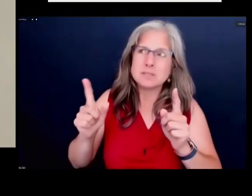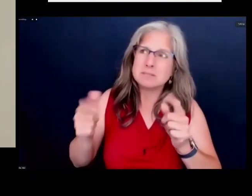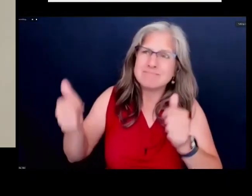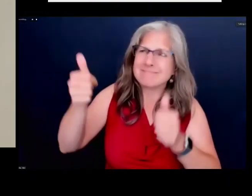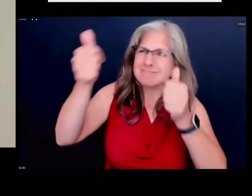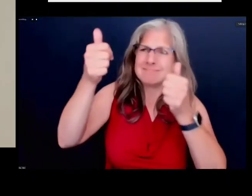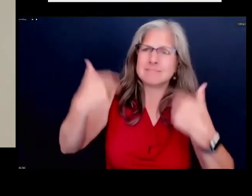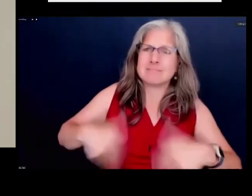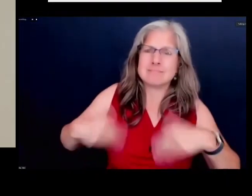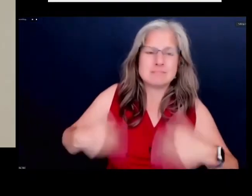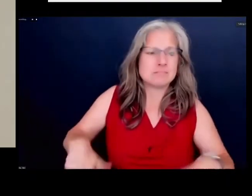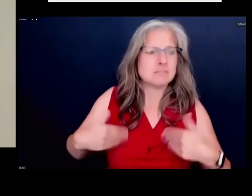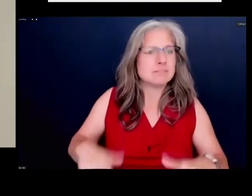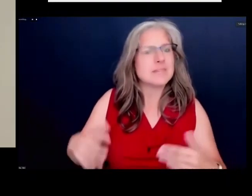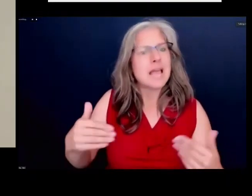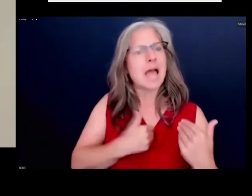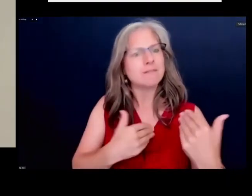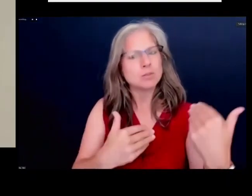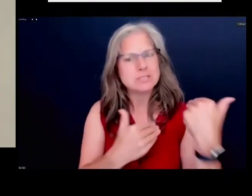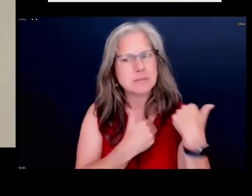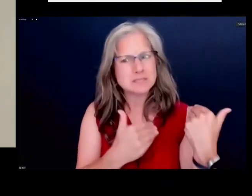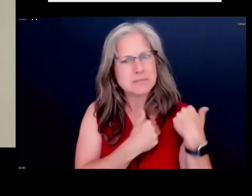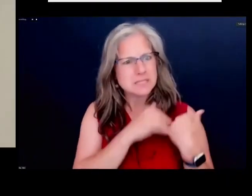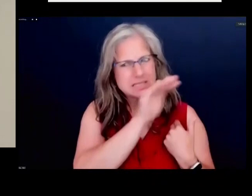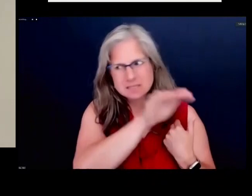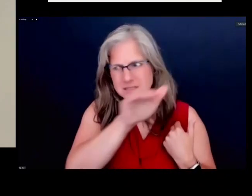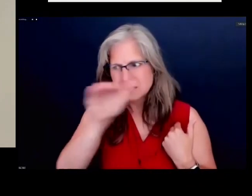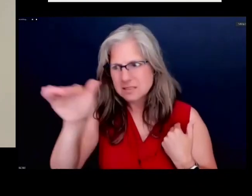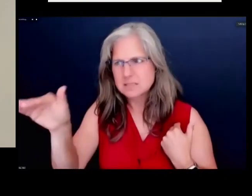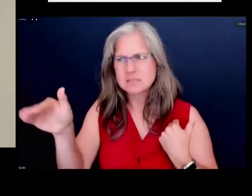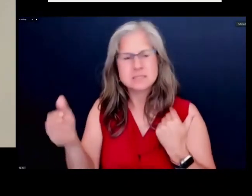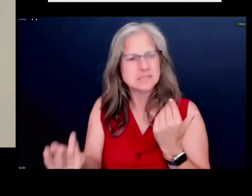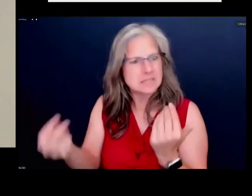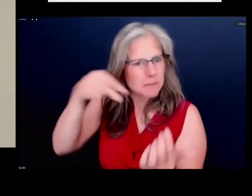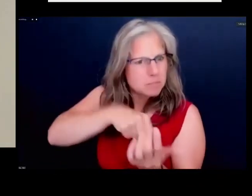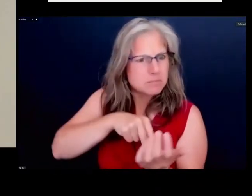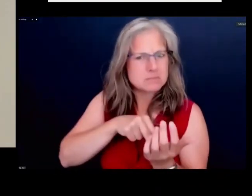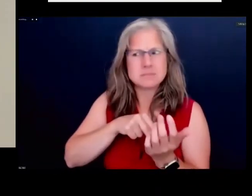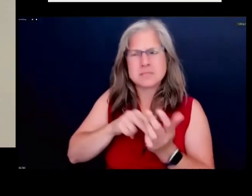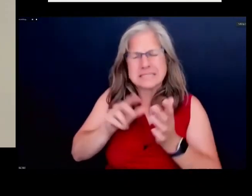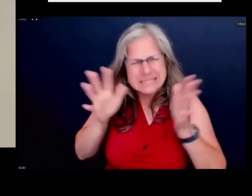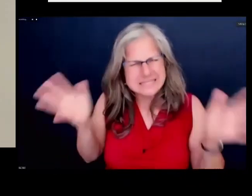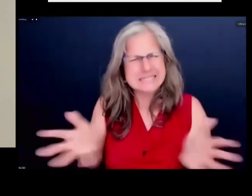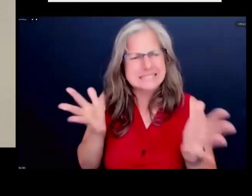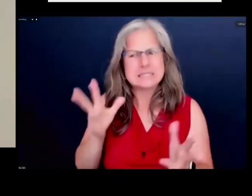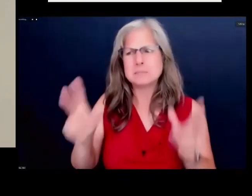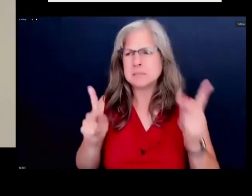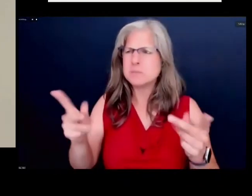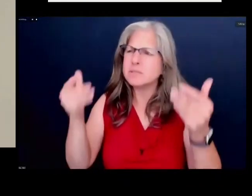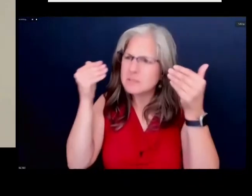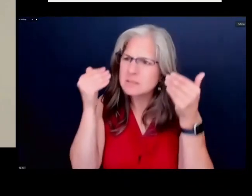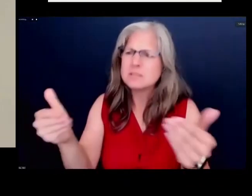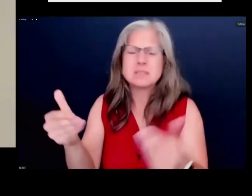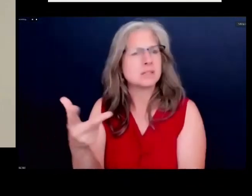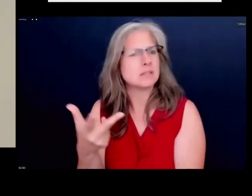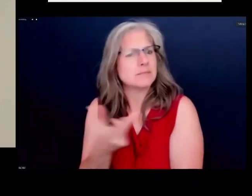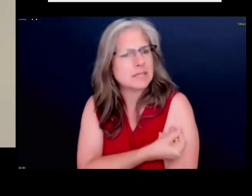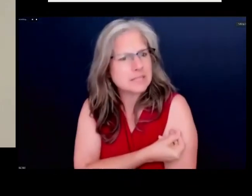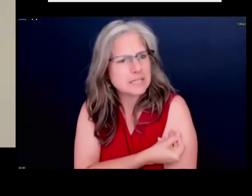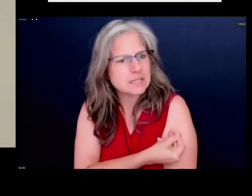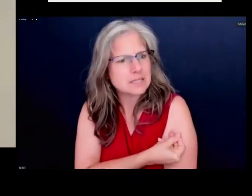prominent individuals have a responsibility to step up and urge people to get the